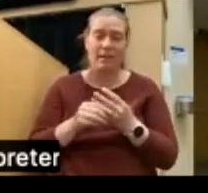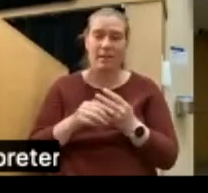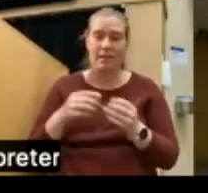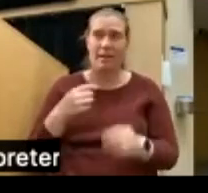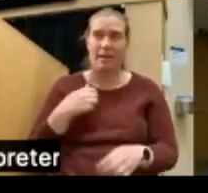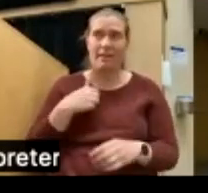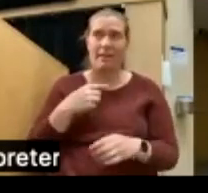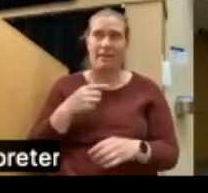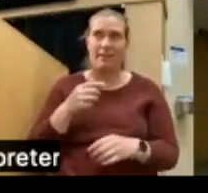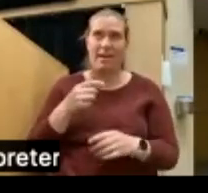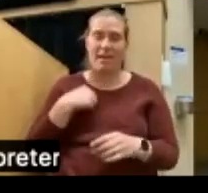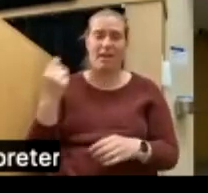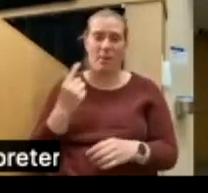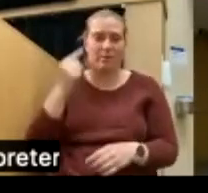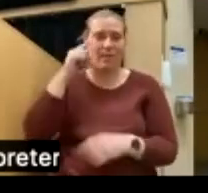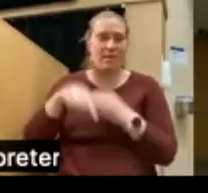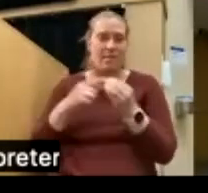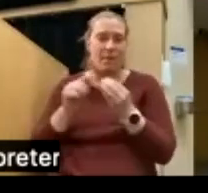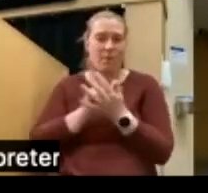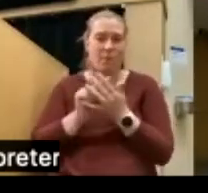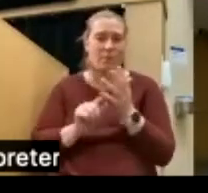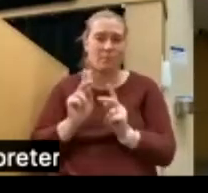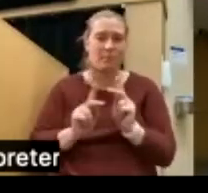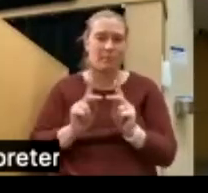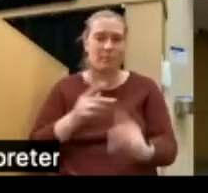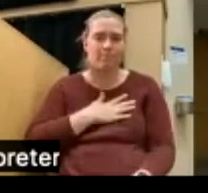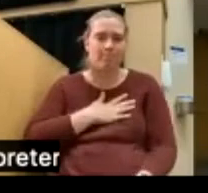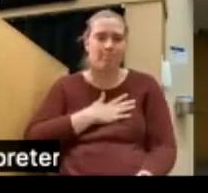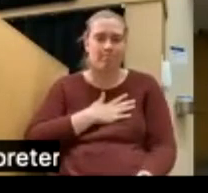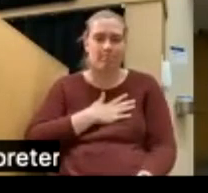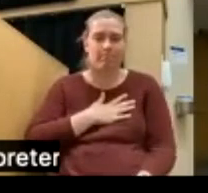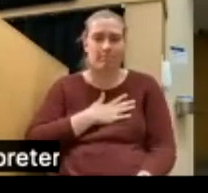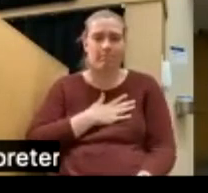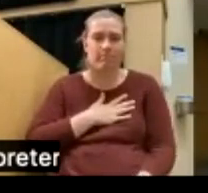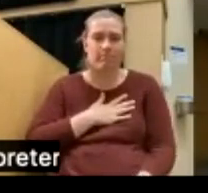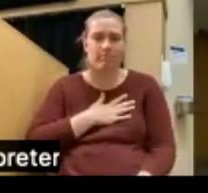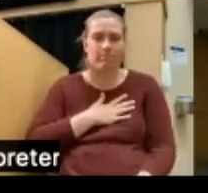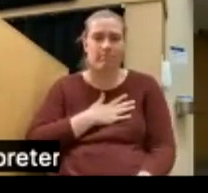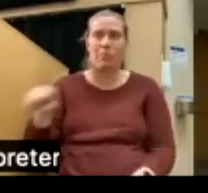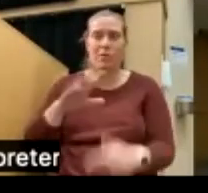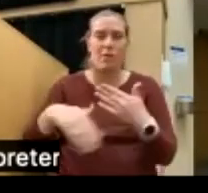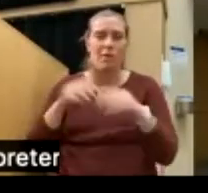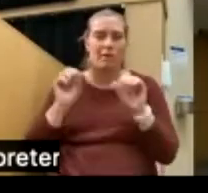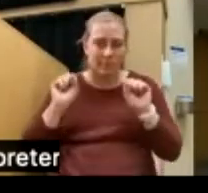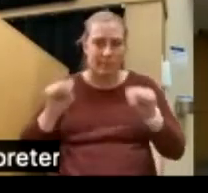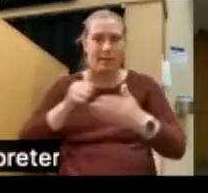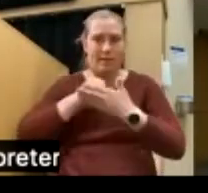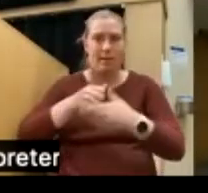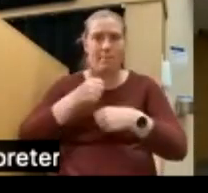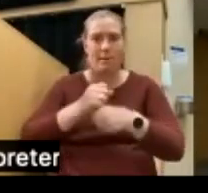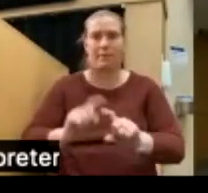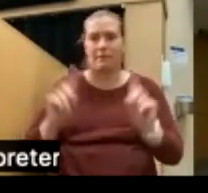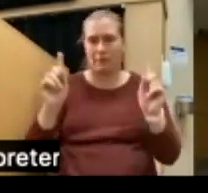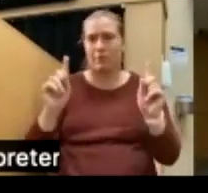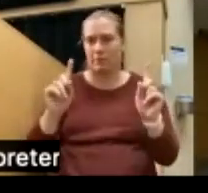piece of this talk without thinking about them by my side and how we can all make a difference in this